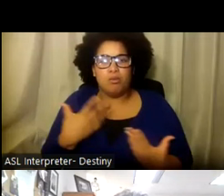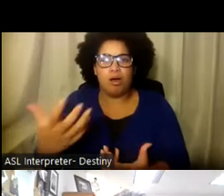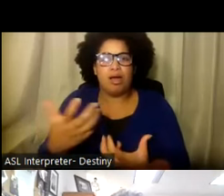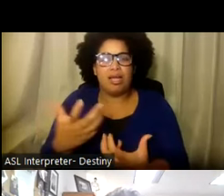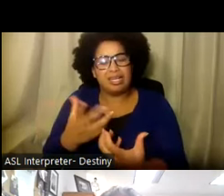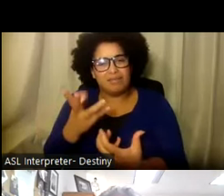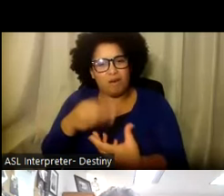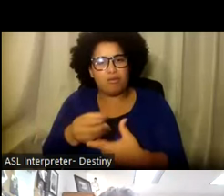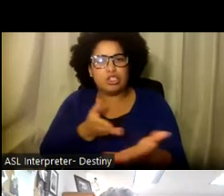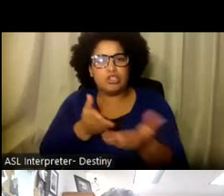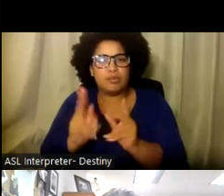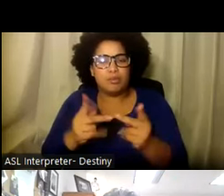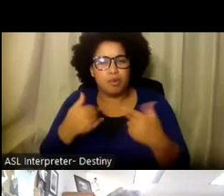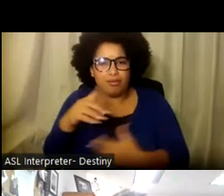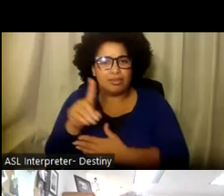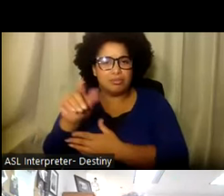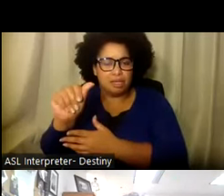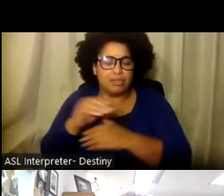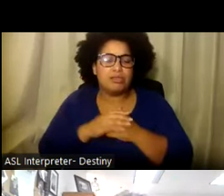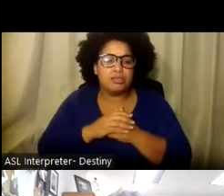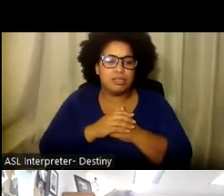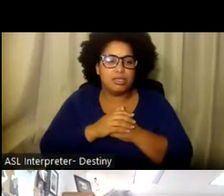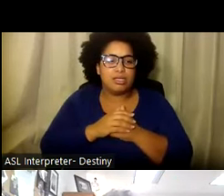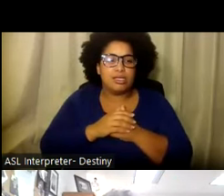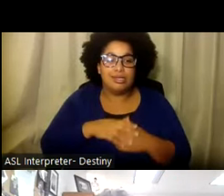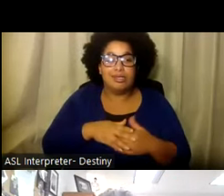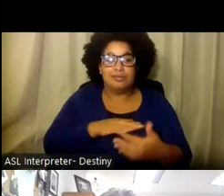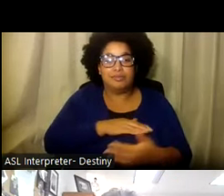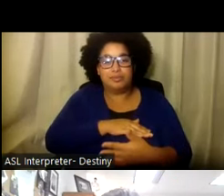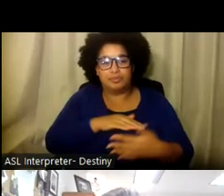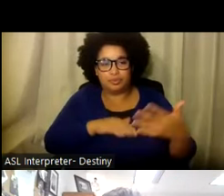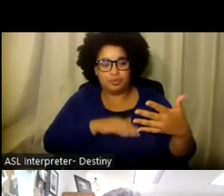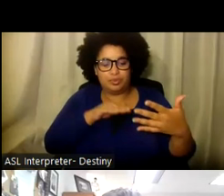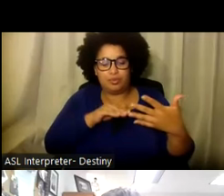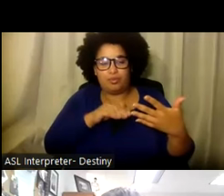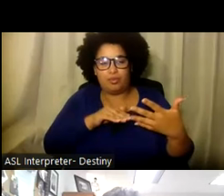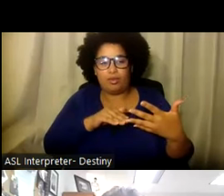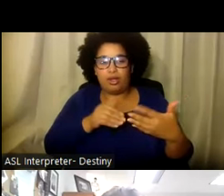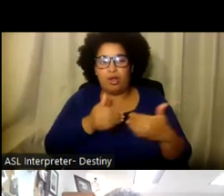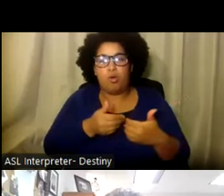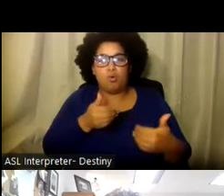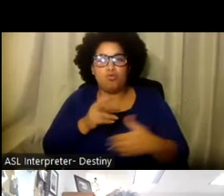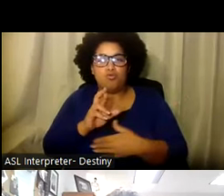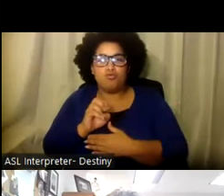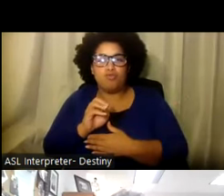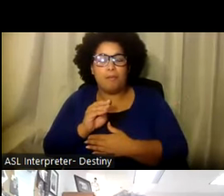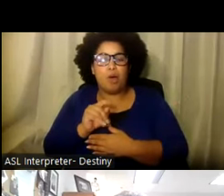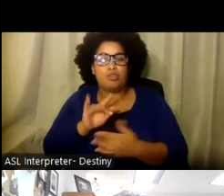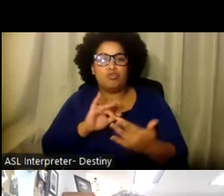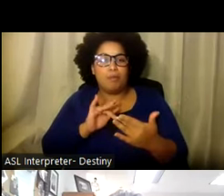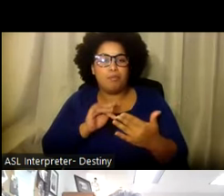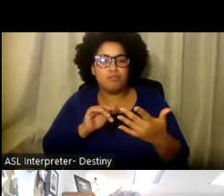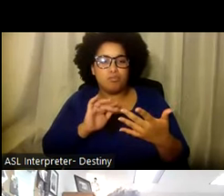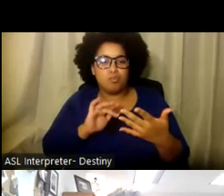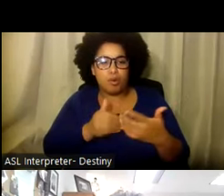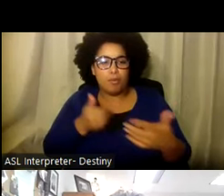disabilities. This remote planning that has been going on since the pandemic and extending that out